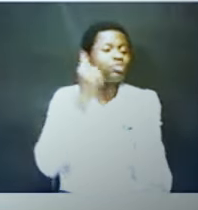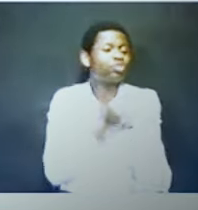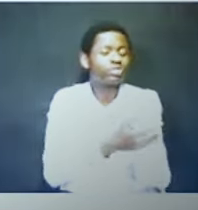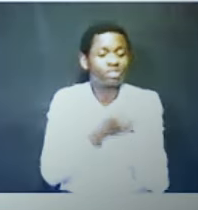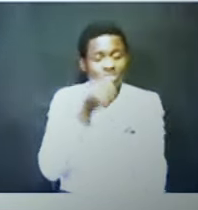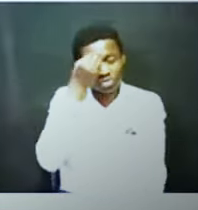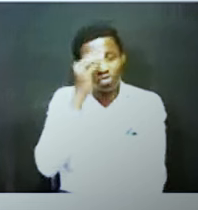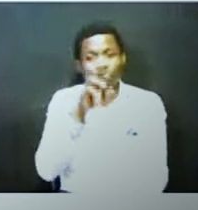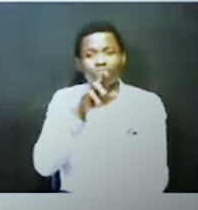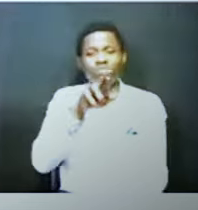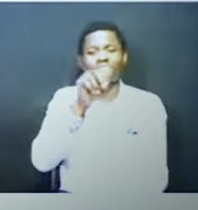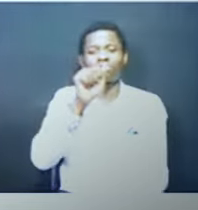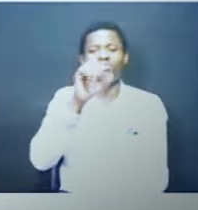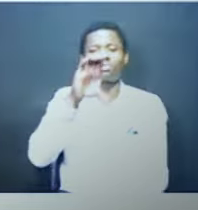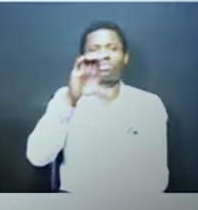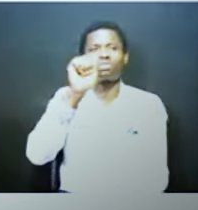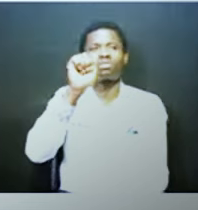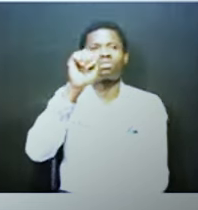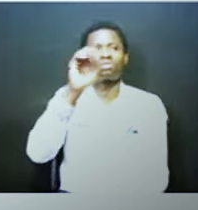Rechab.